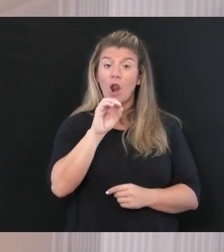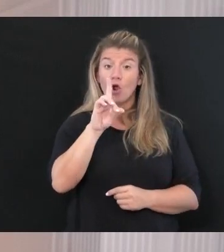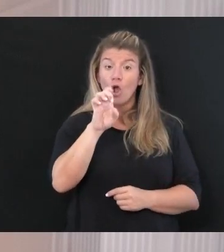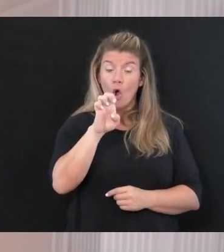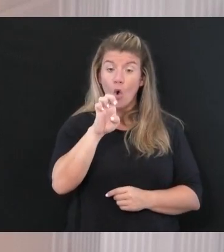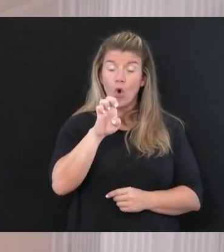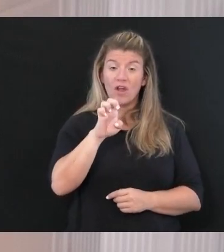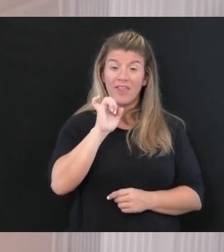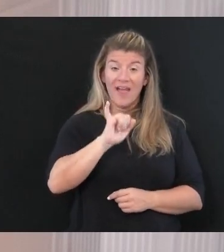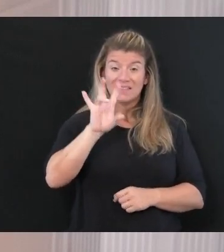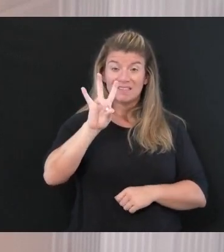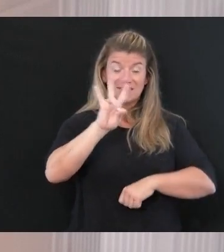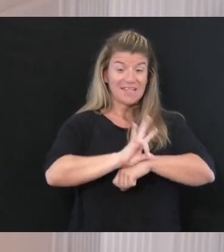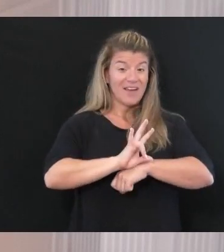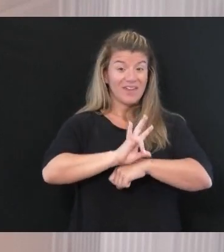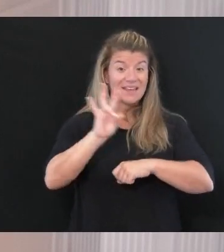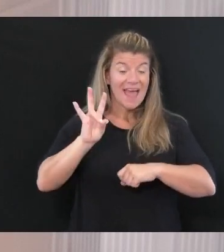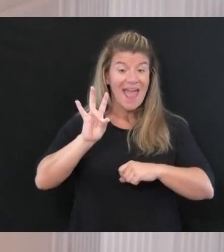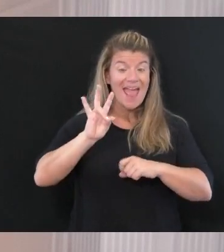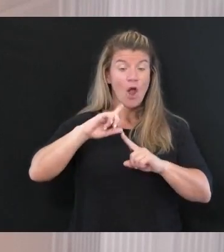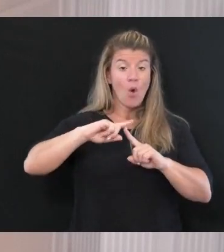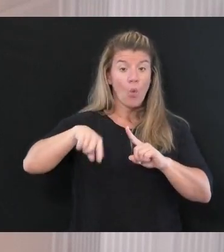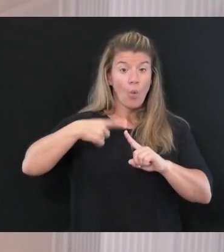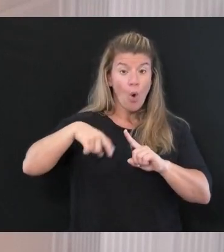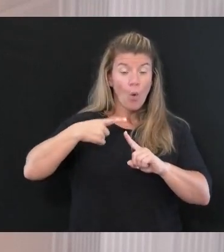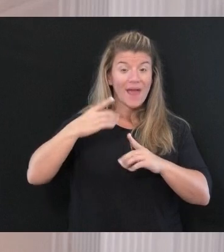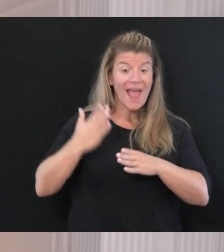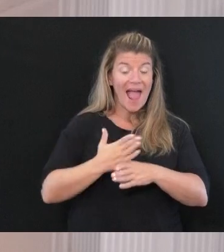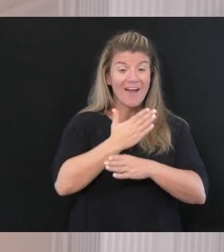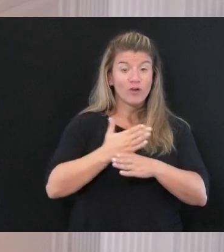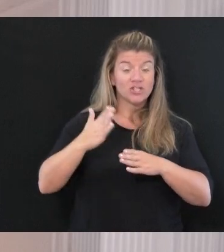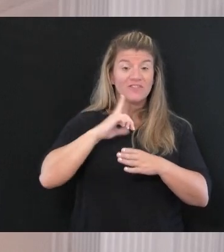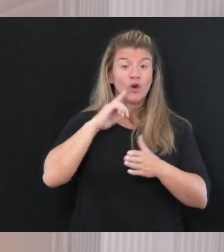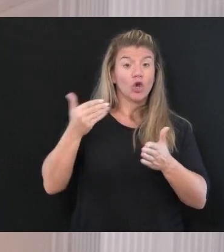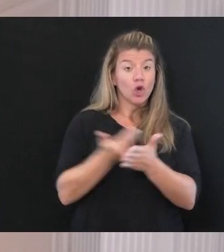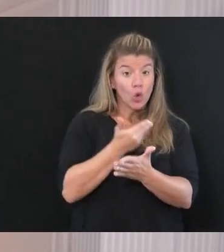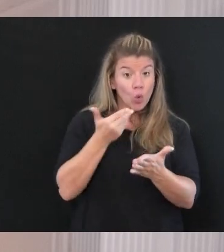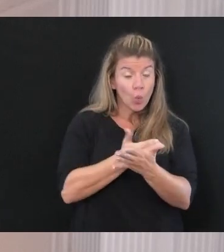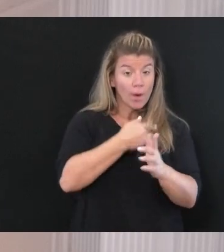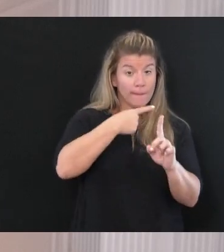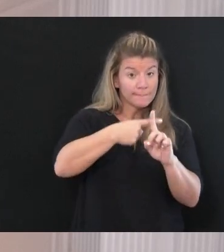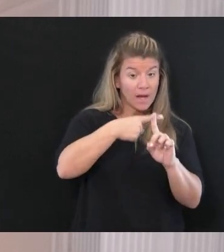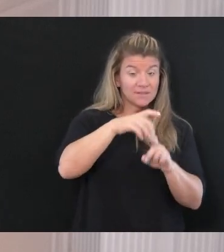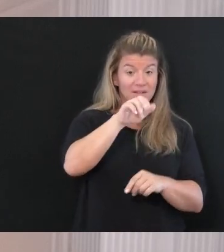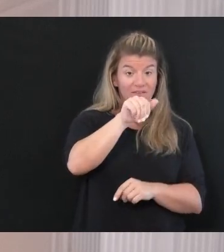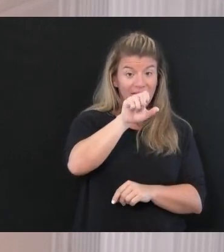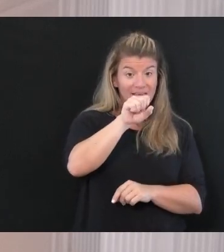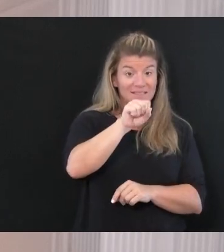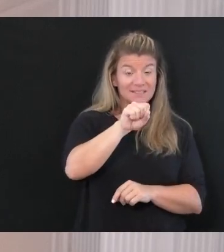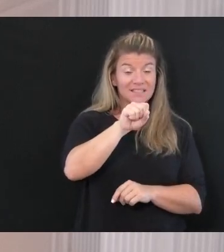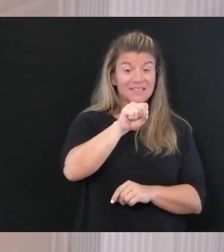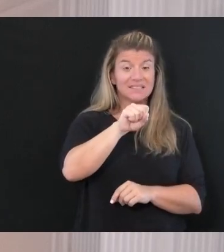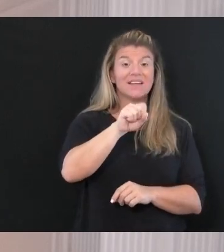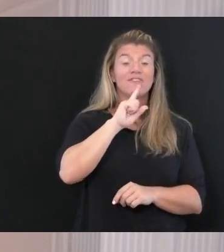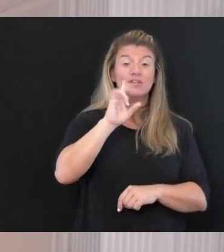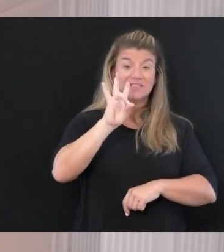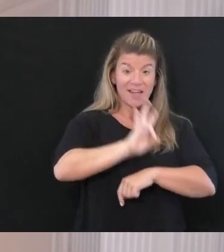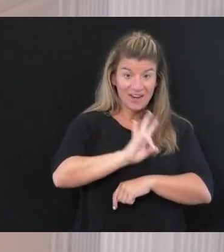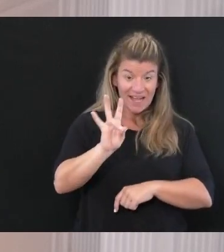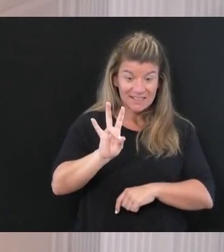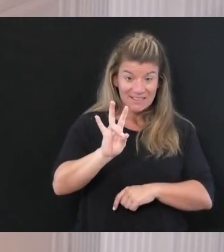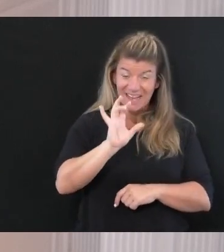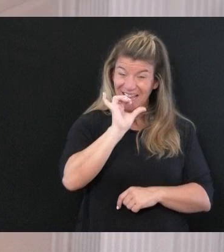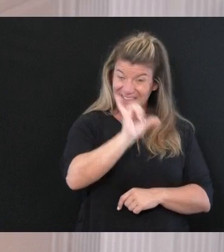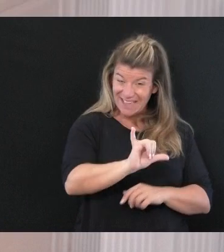rolling average of new positive cases per 100,000 people? Is that the metric? And